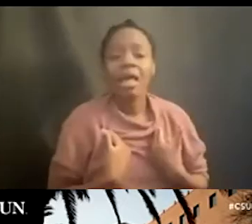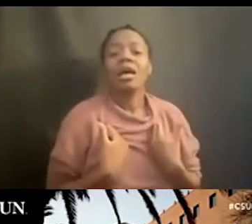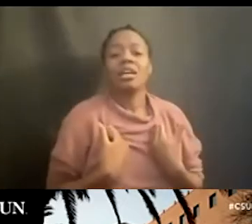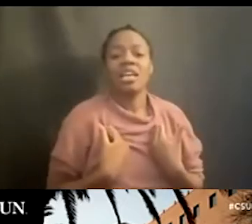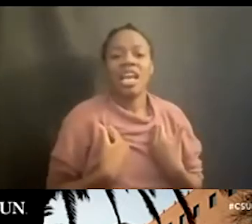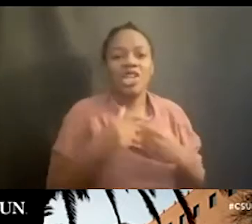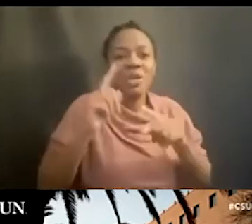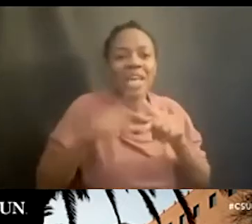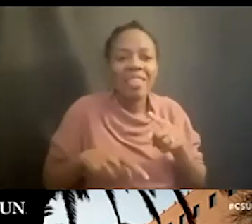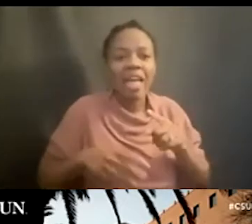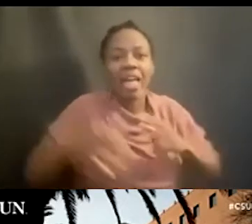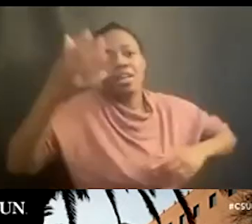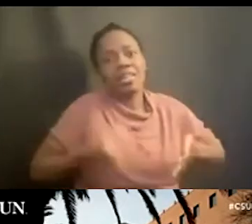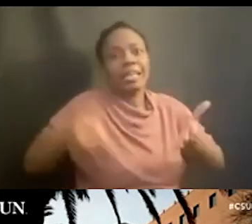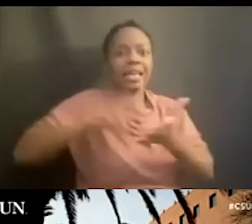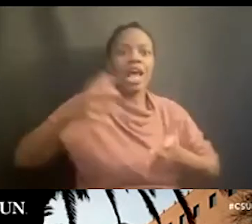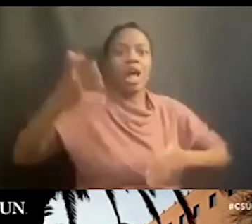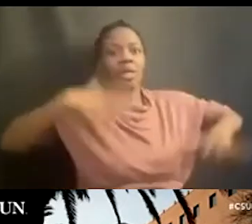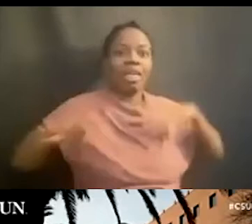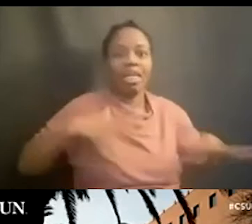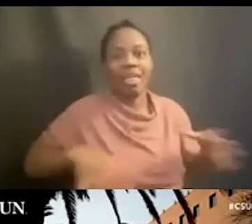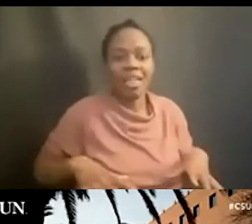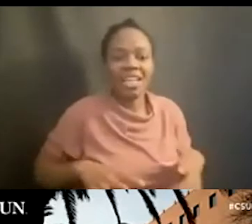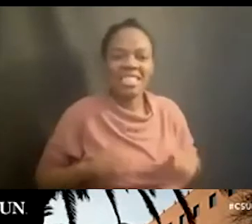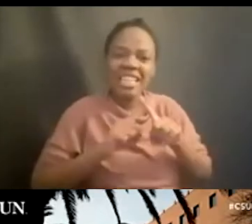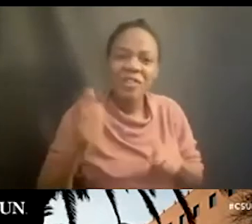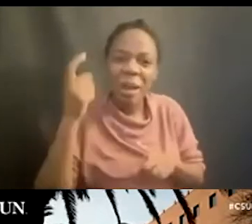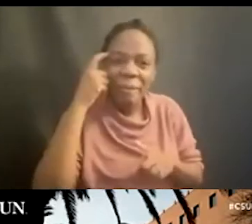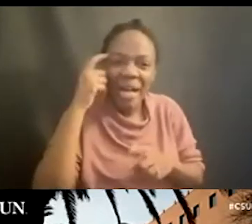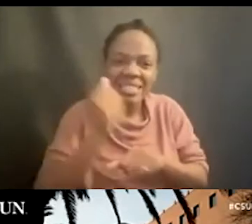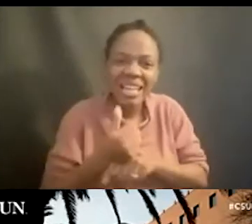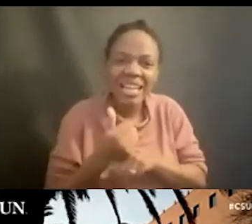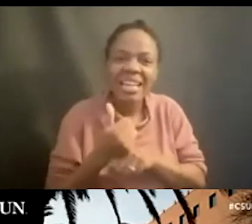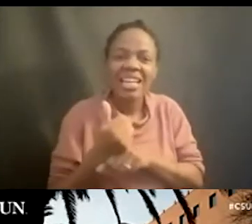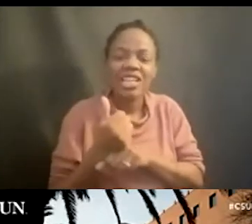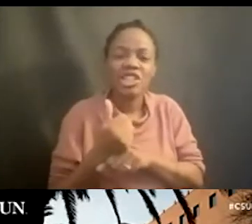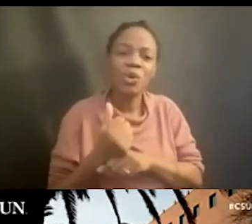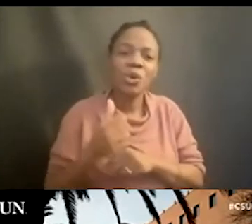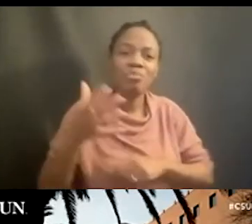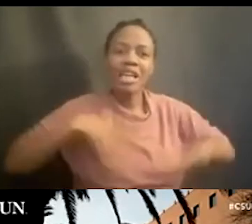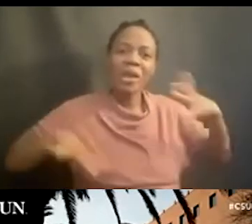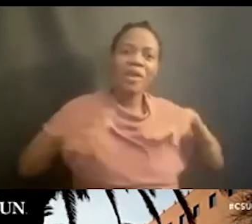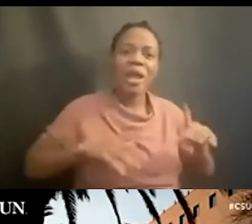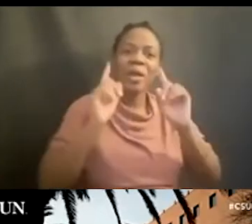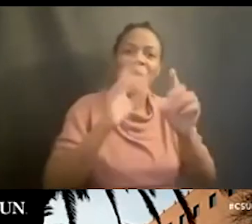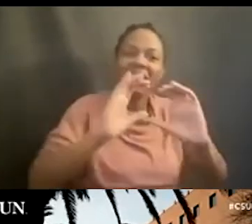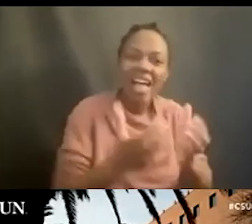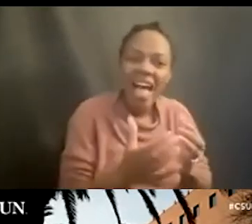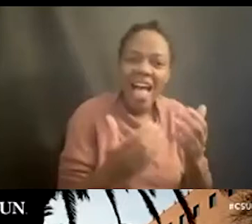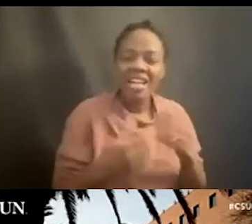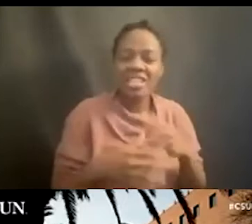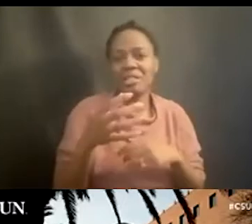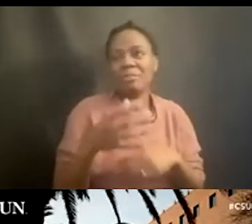ready. It's a different mindset when you like get up in the morning and get ready and go to class, grab a coffee and sit in class.